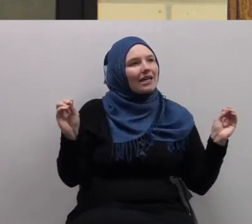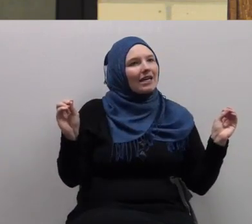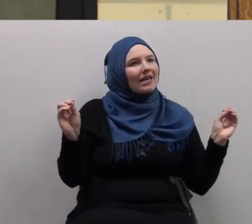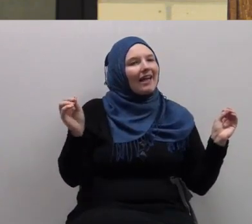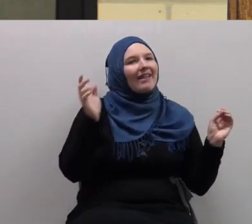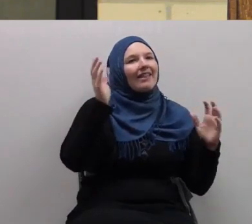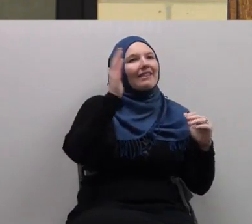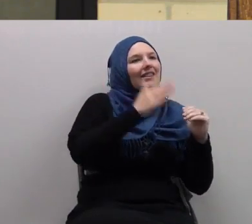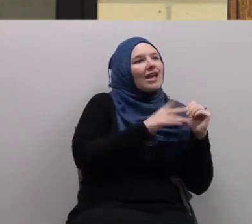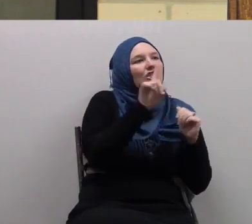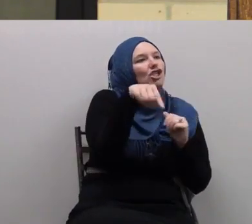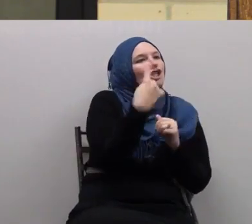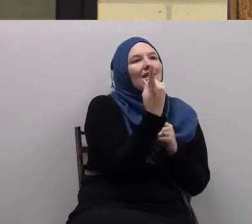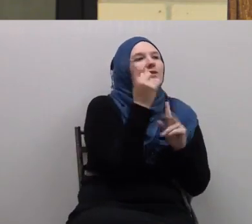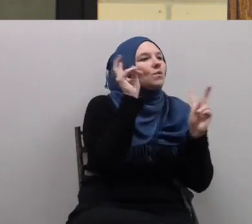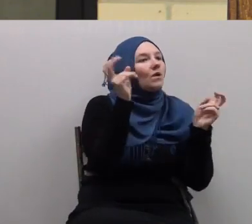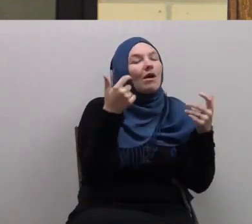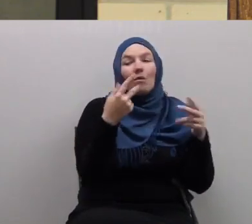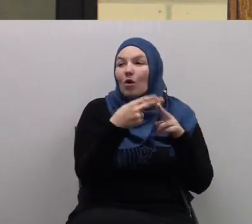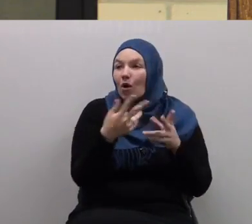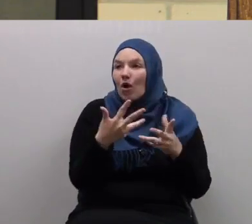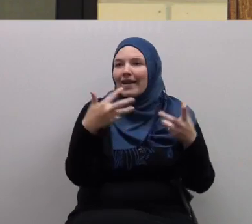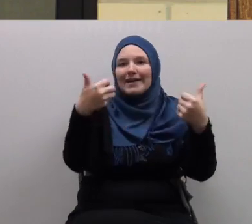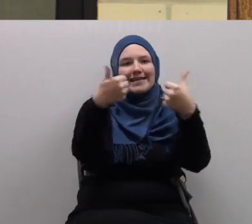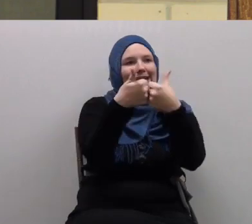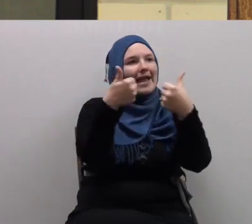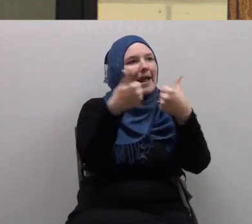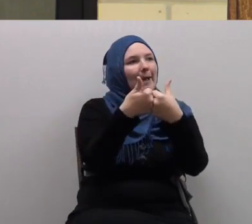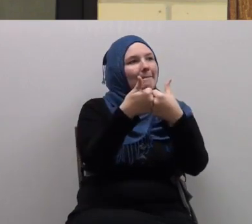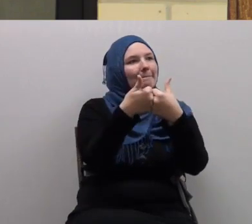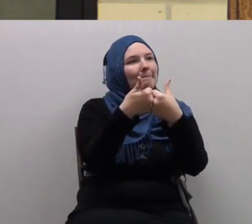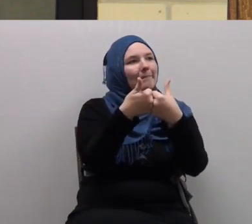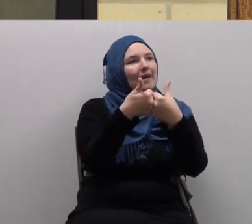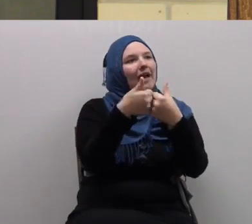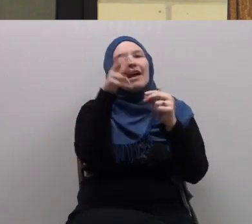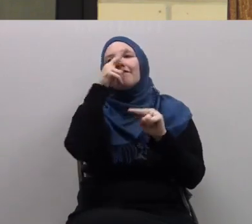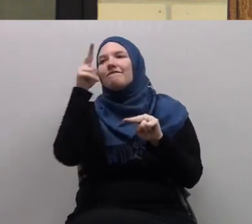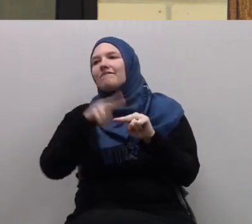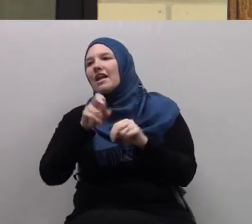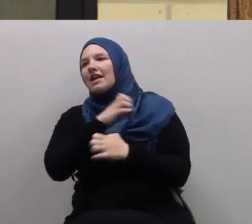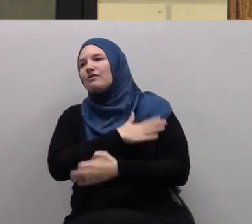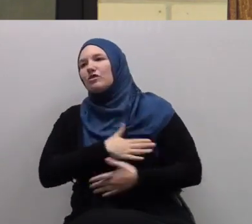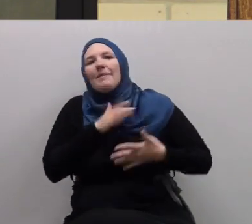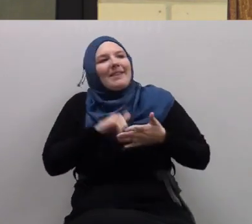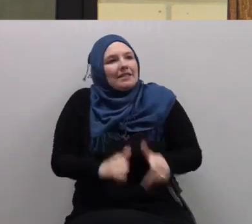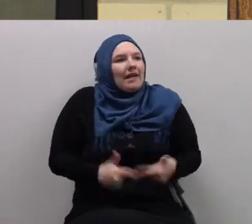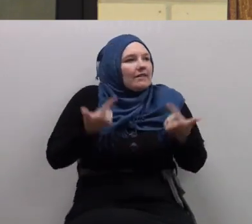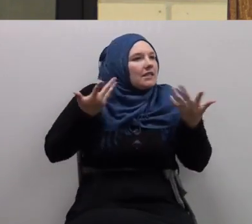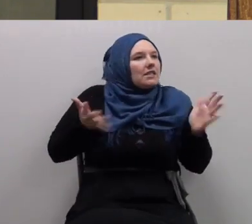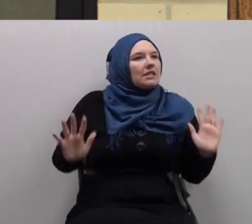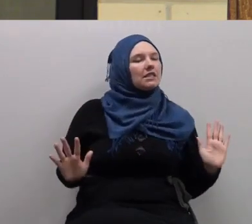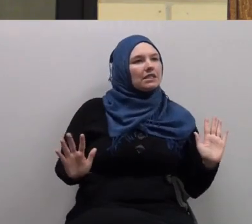than a game and a piece of fun or entertainment.